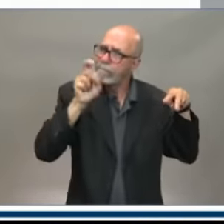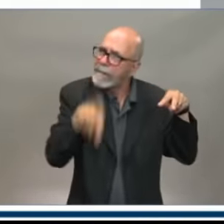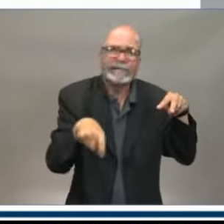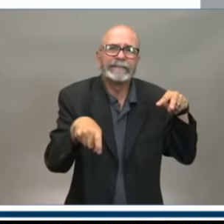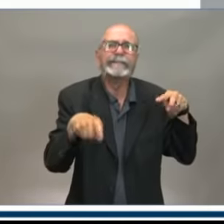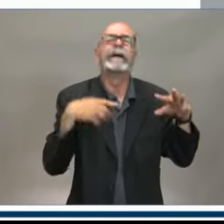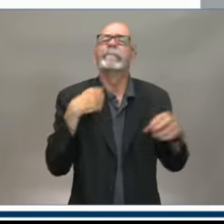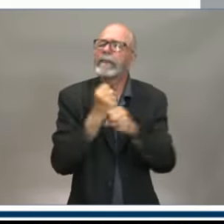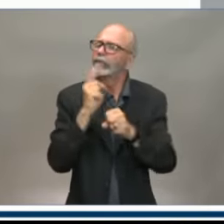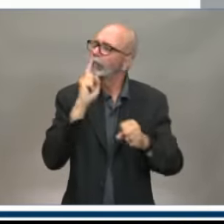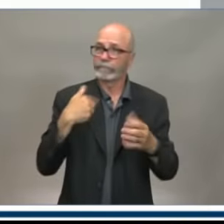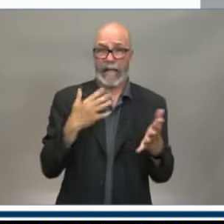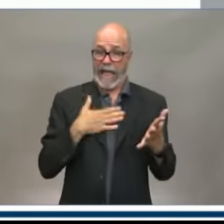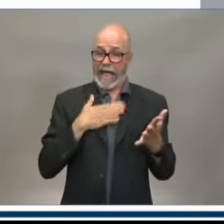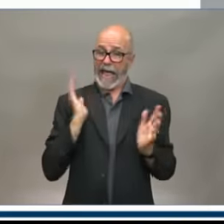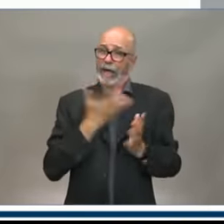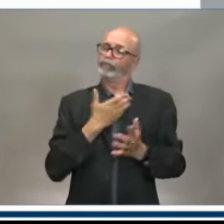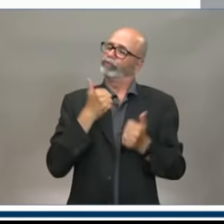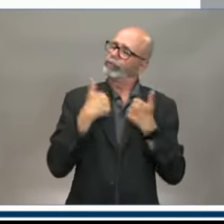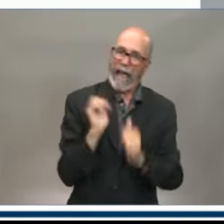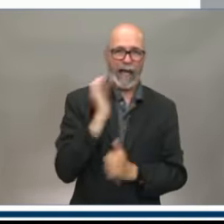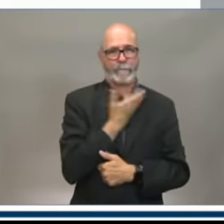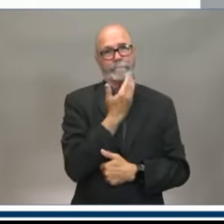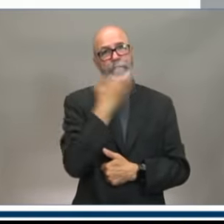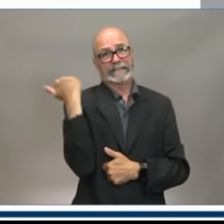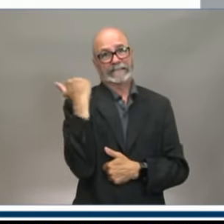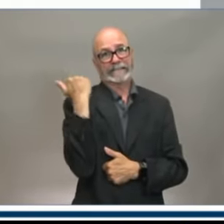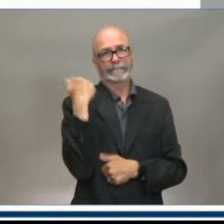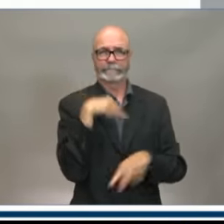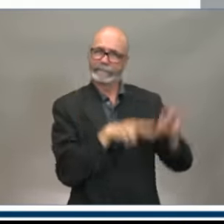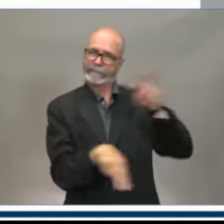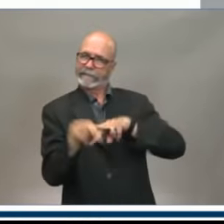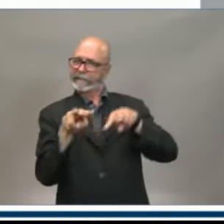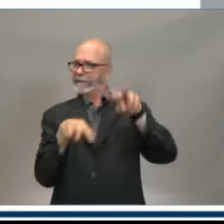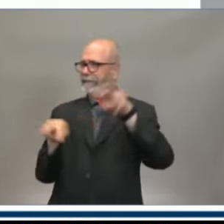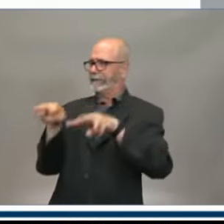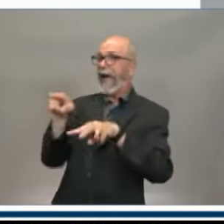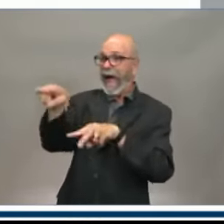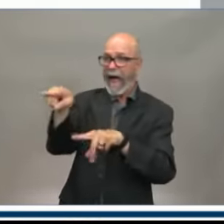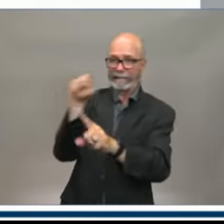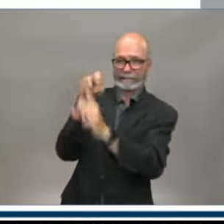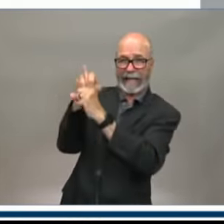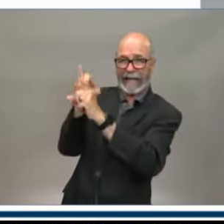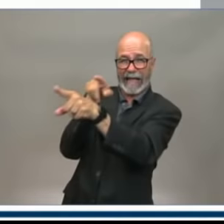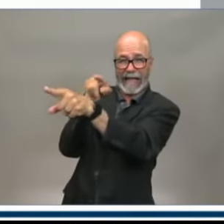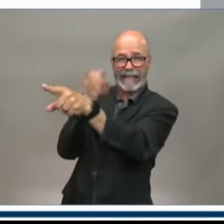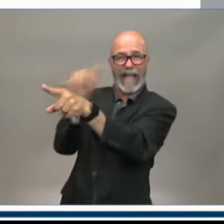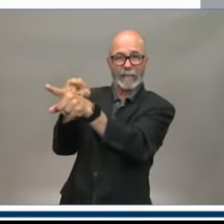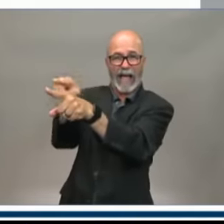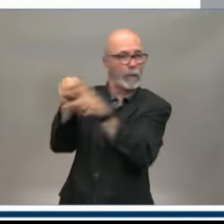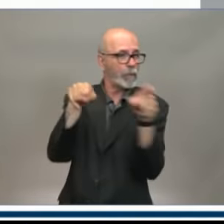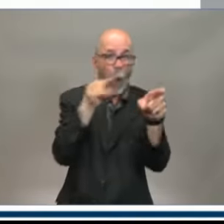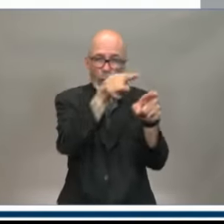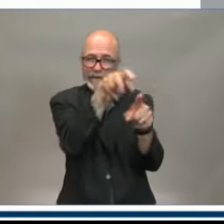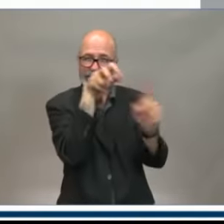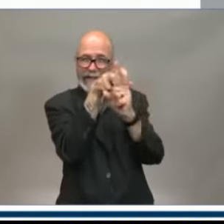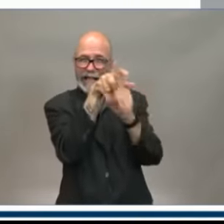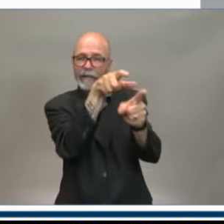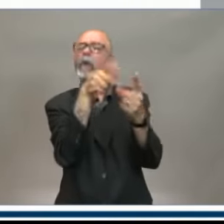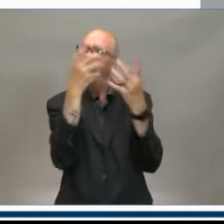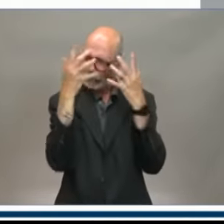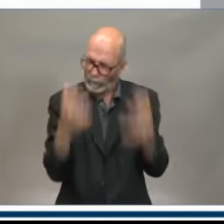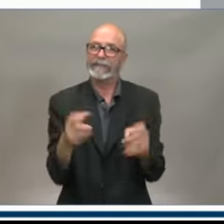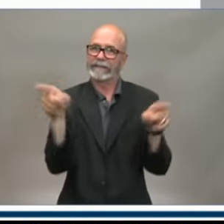that we can to identify every single case of COVID-19. To that end, today we're announcing that we're expanding the list